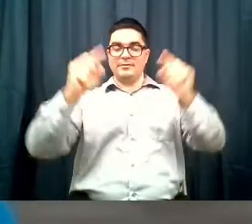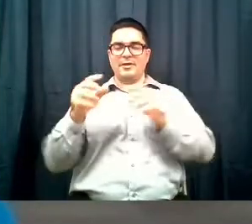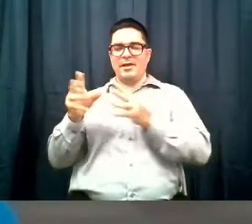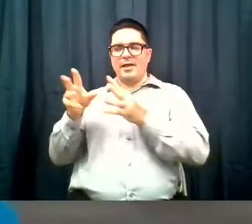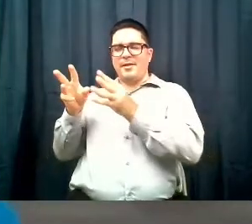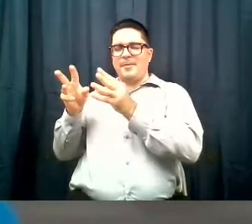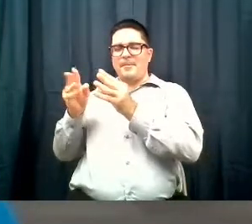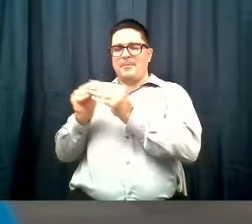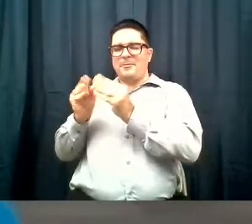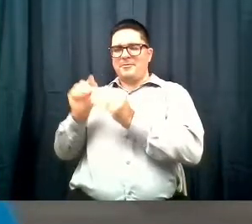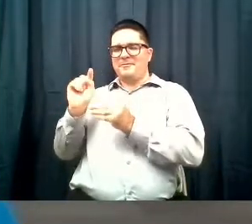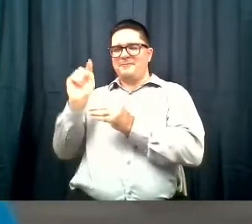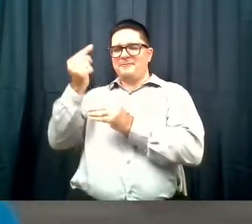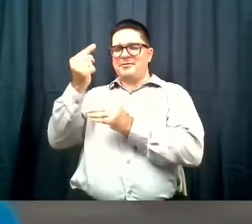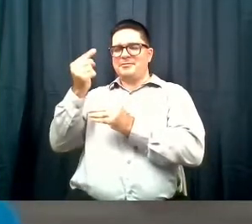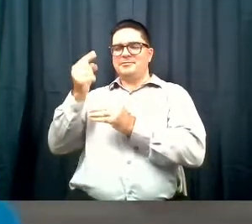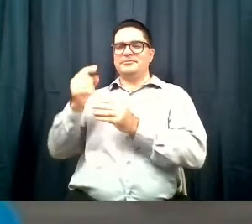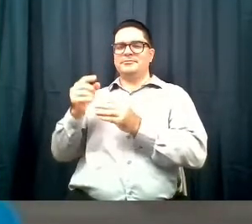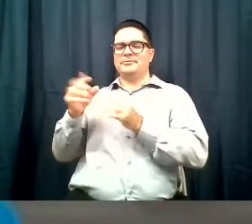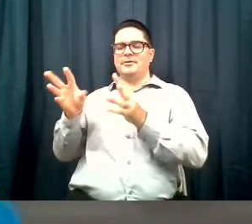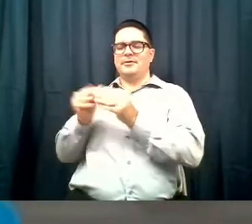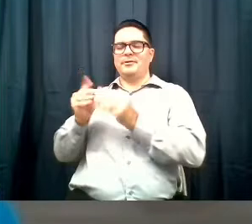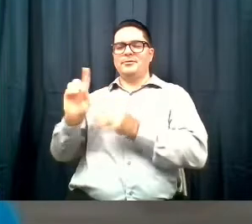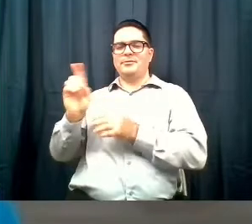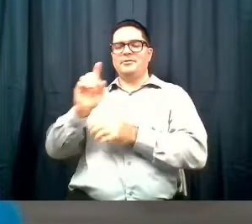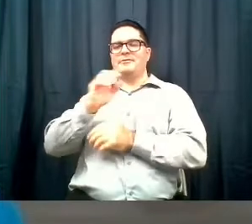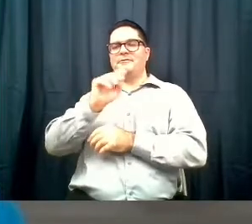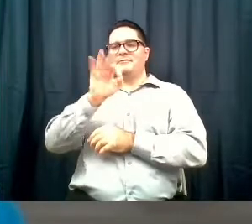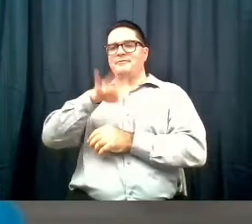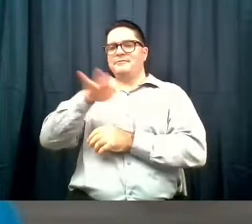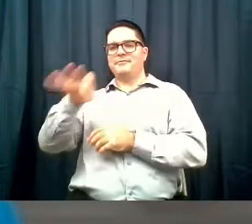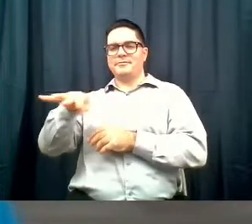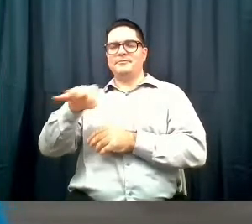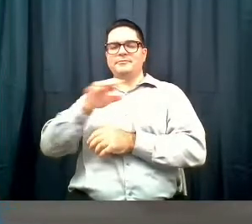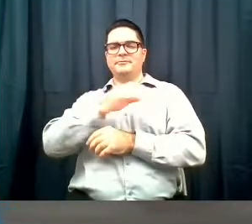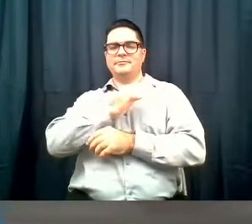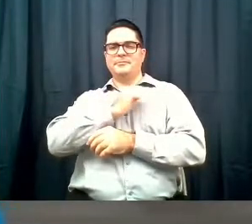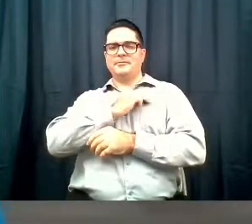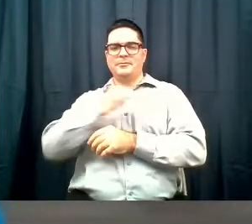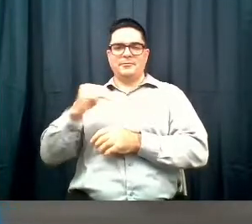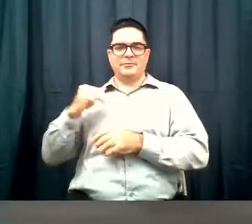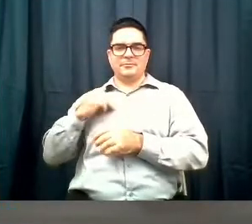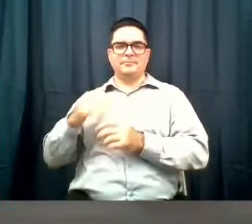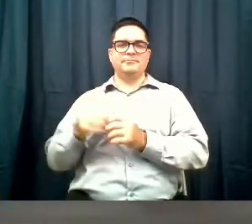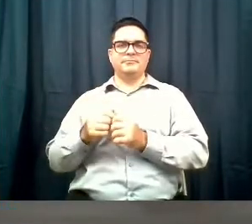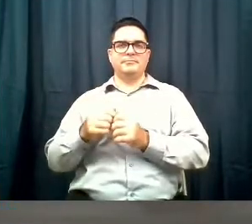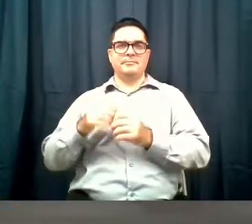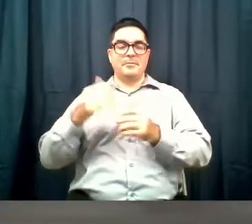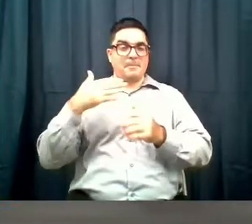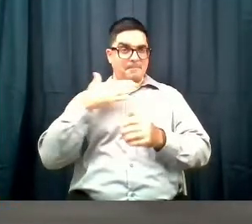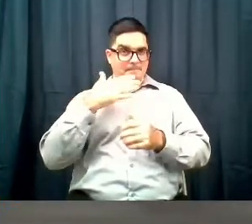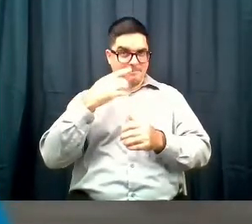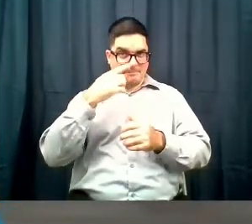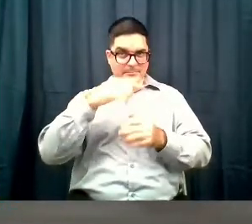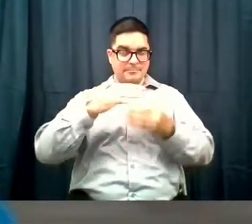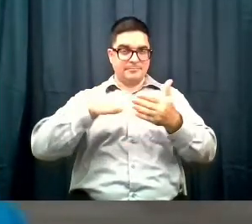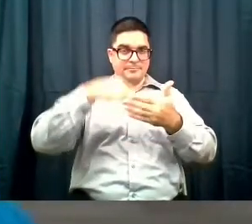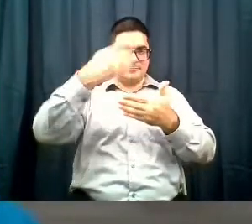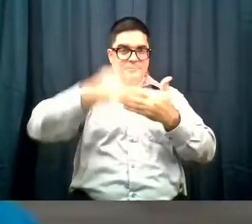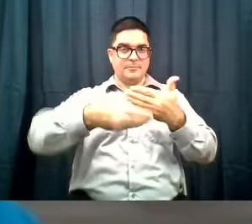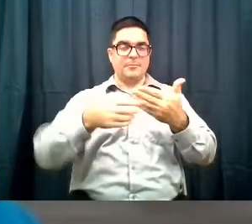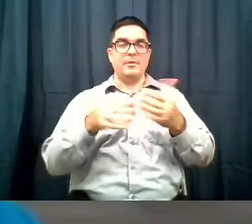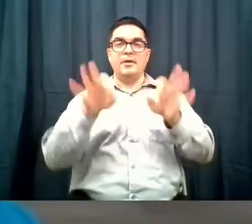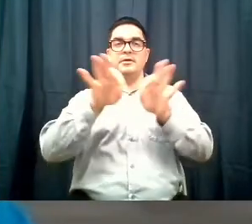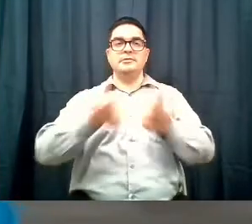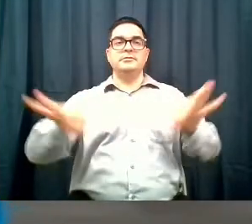to reflect on the accomplishments the board has achieved on behalf of the residents of Puerto Rico. If you turn to the next page. It's important to